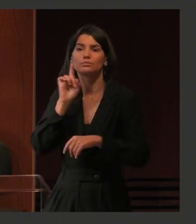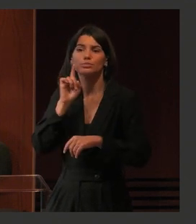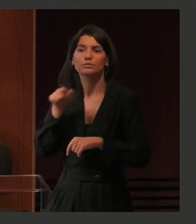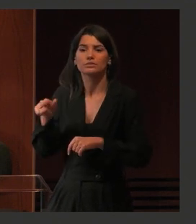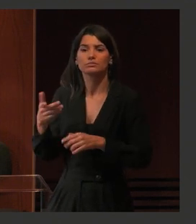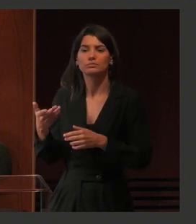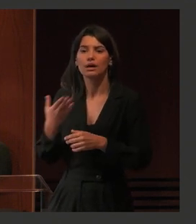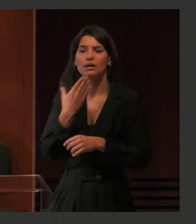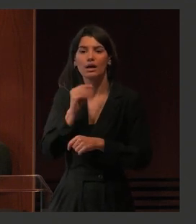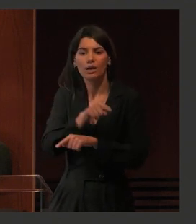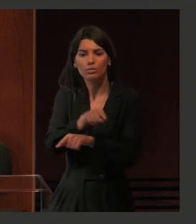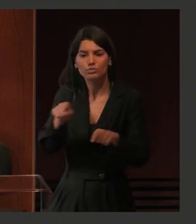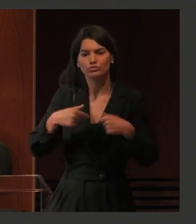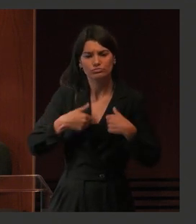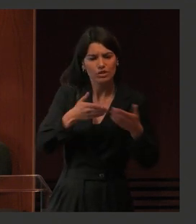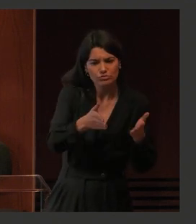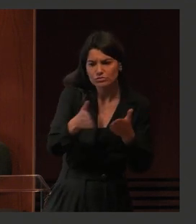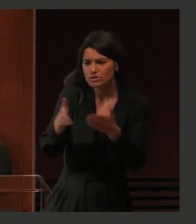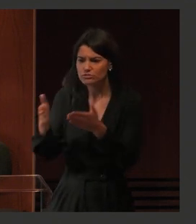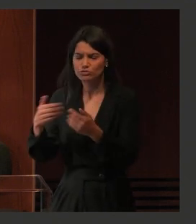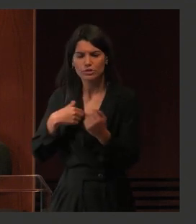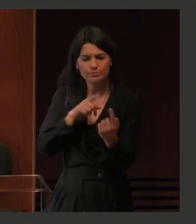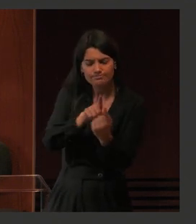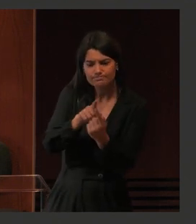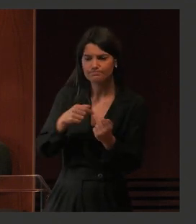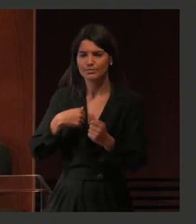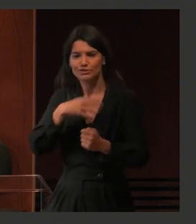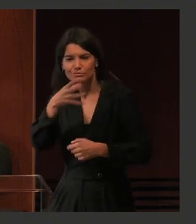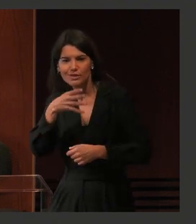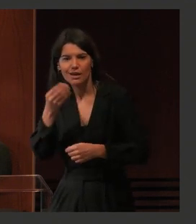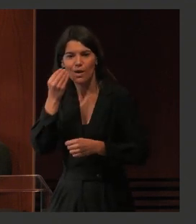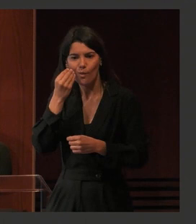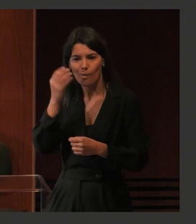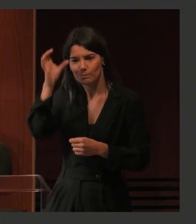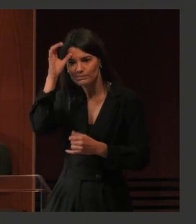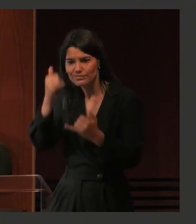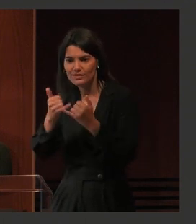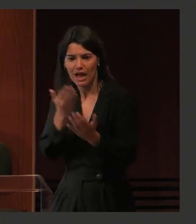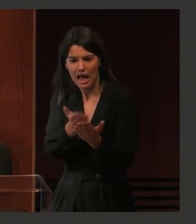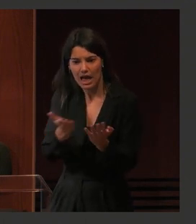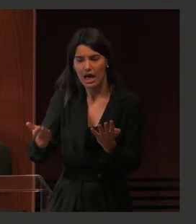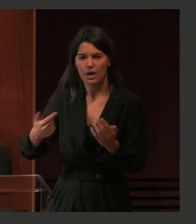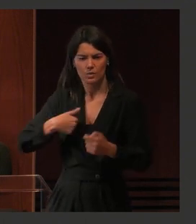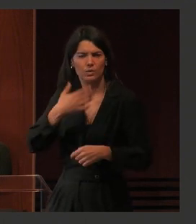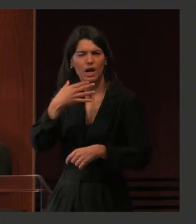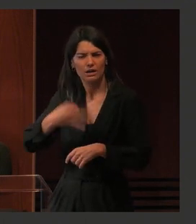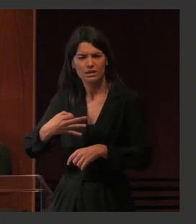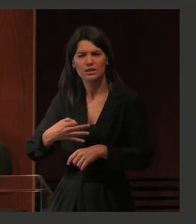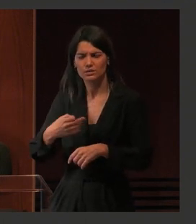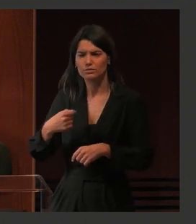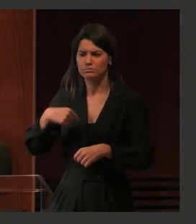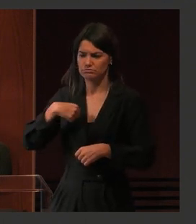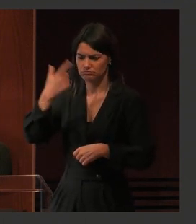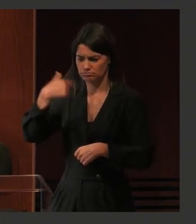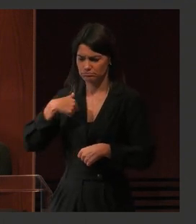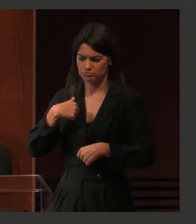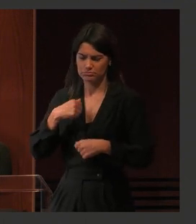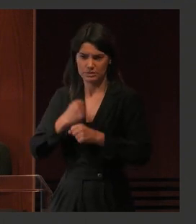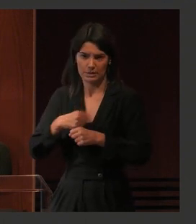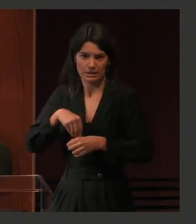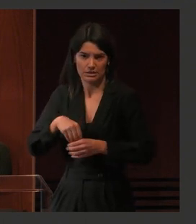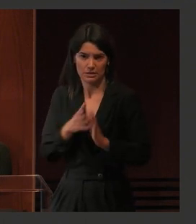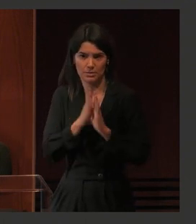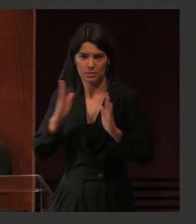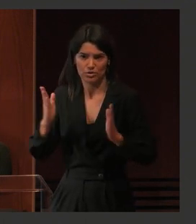learn AI. So I think the school librarian has the role to be in forefront, not only for